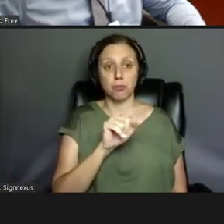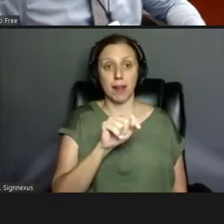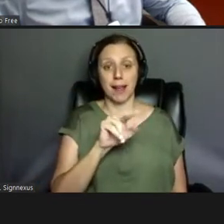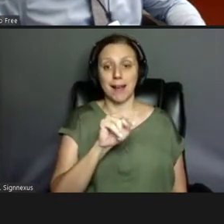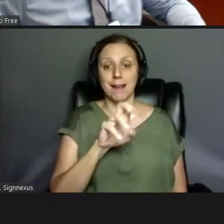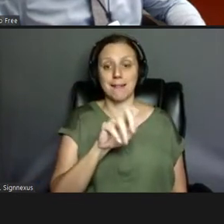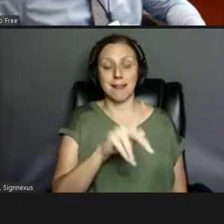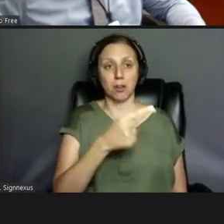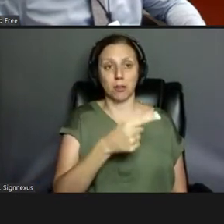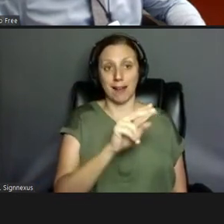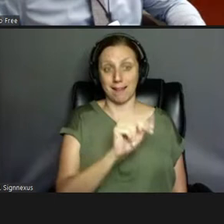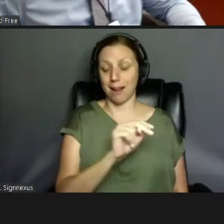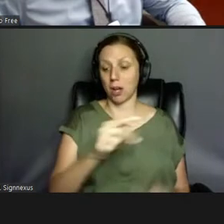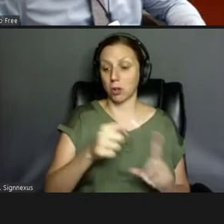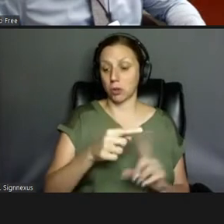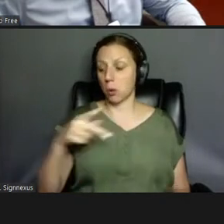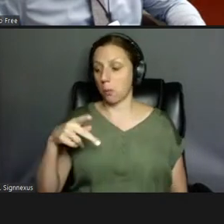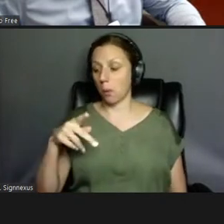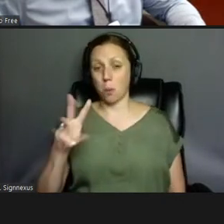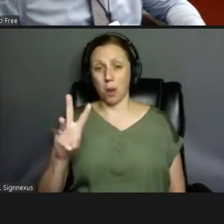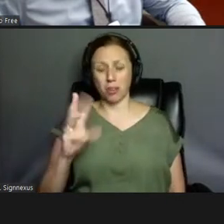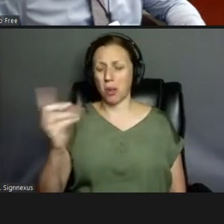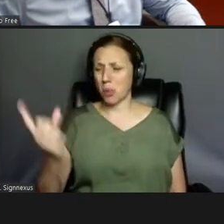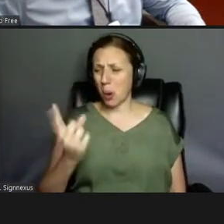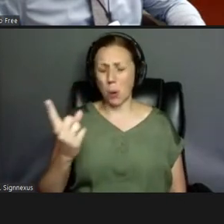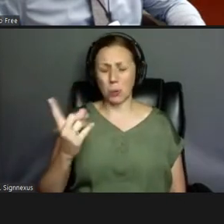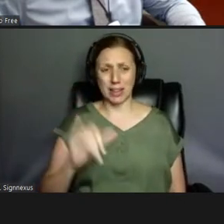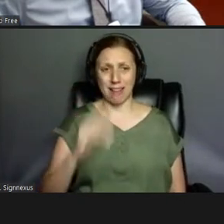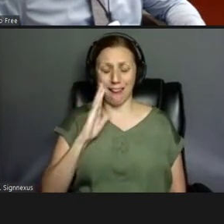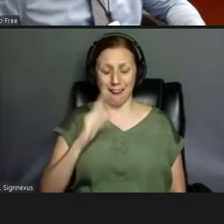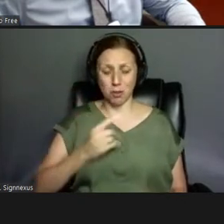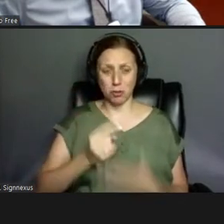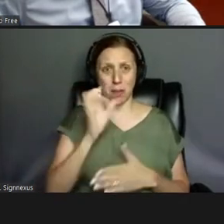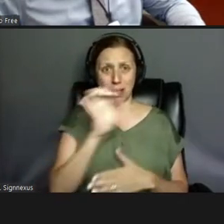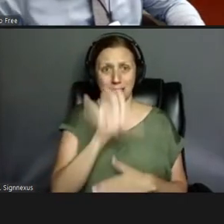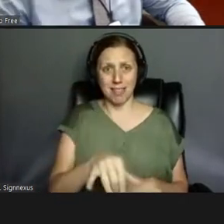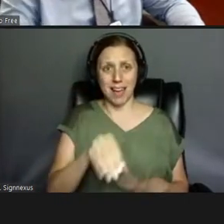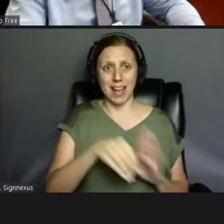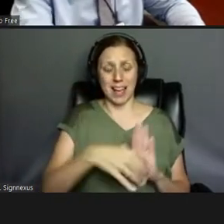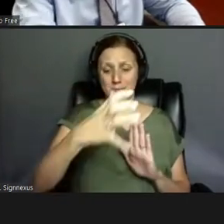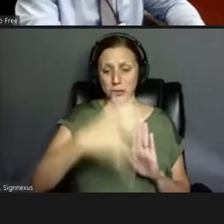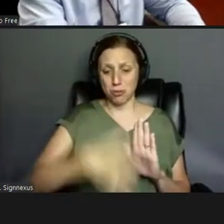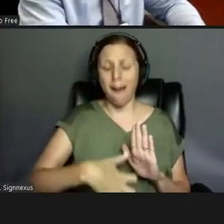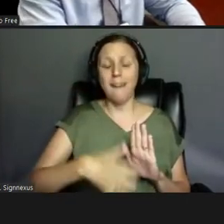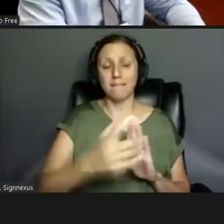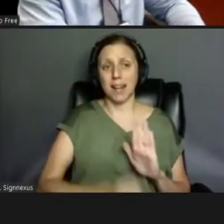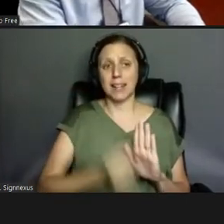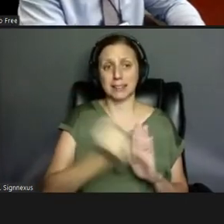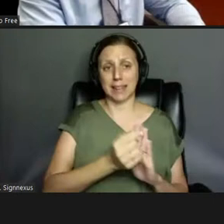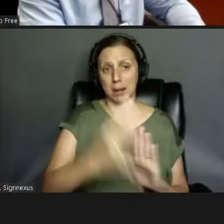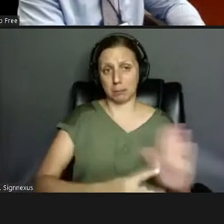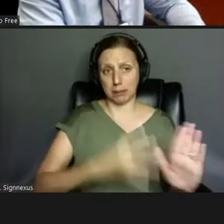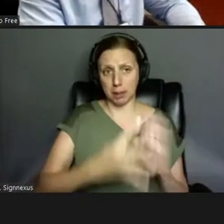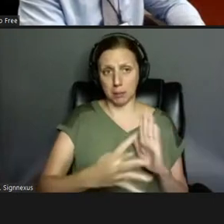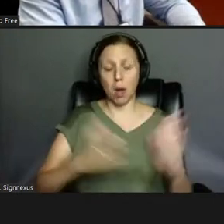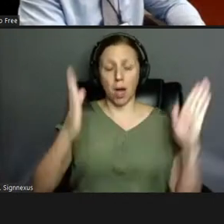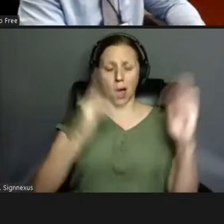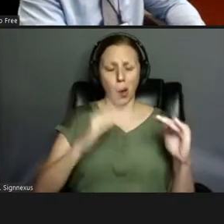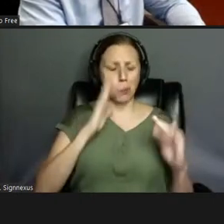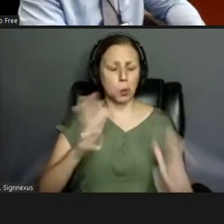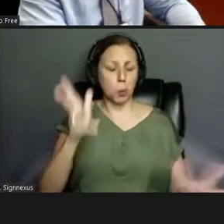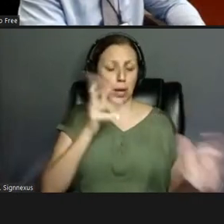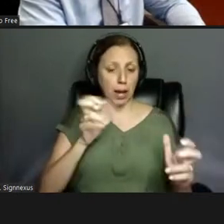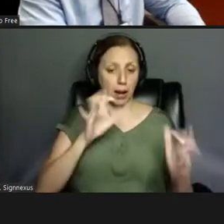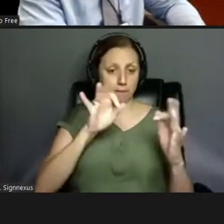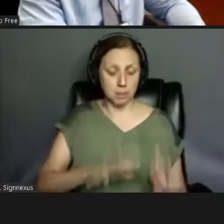ones that have received a treatment like this in the draft timetables. So I hope that you'll hear us all out and simply